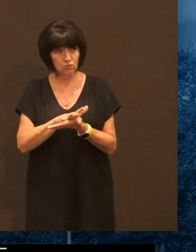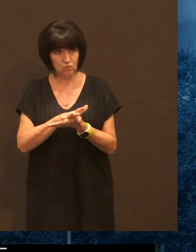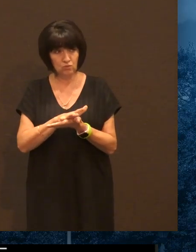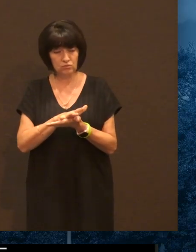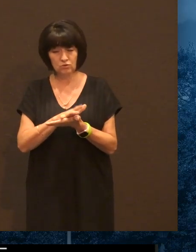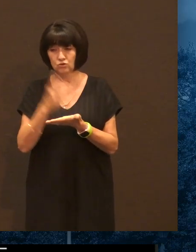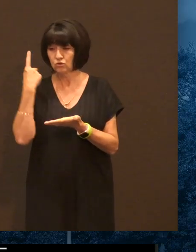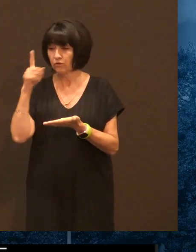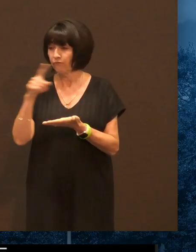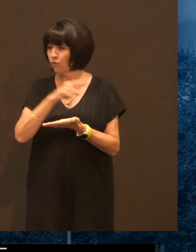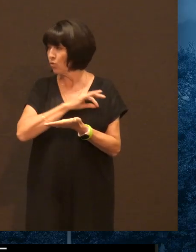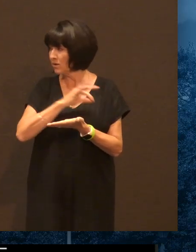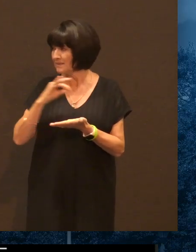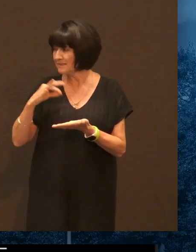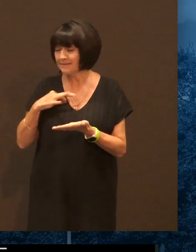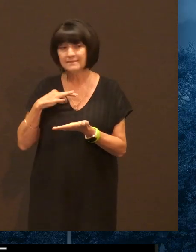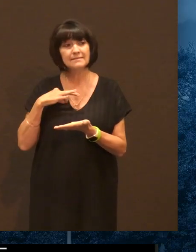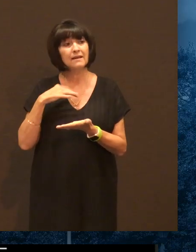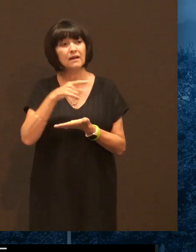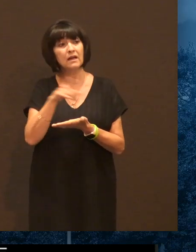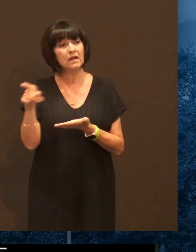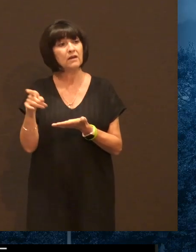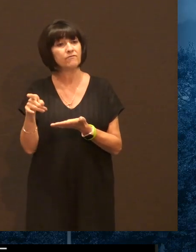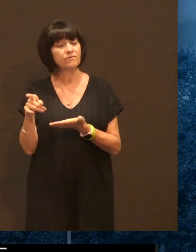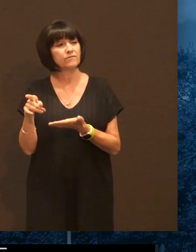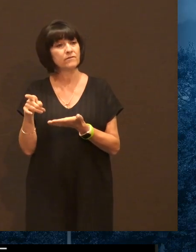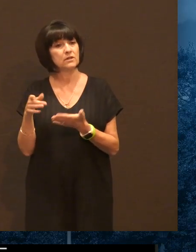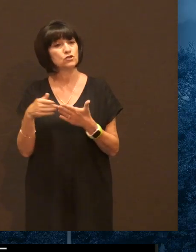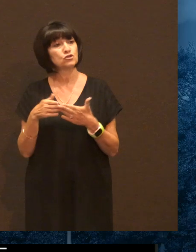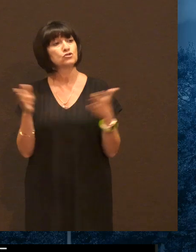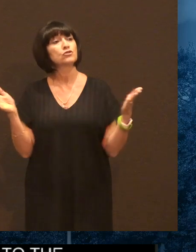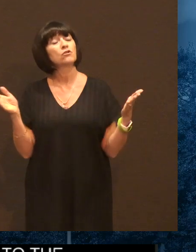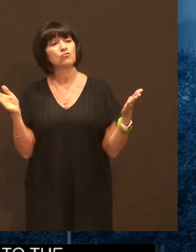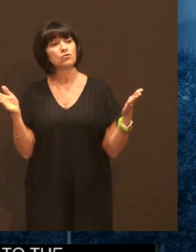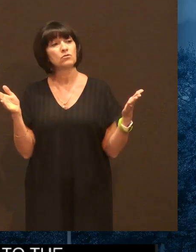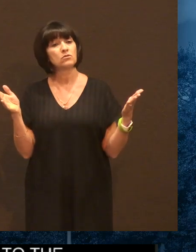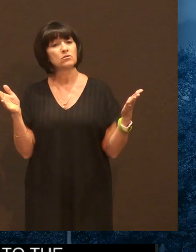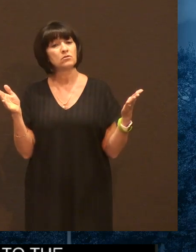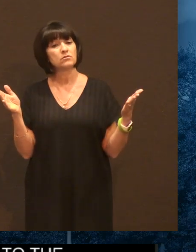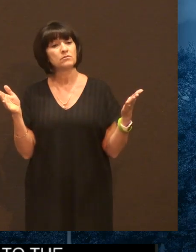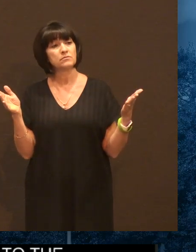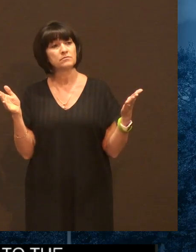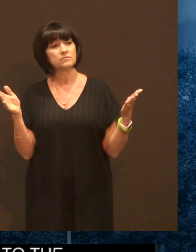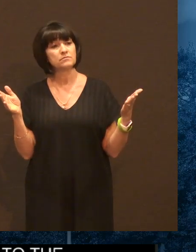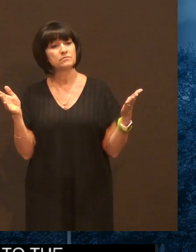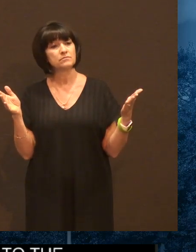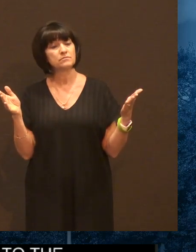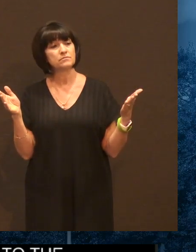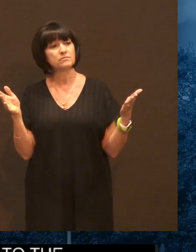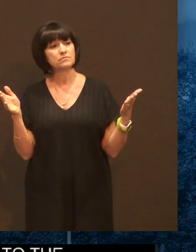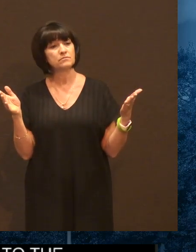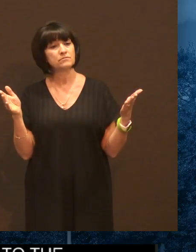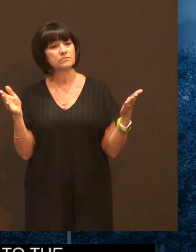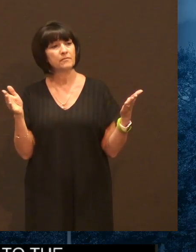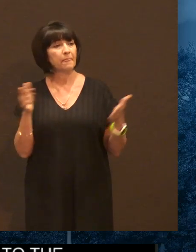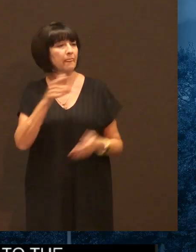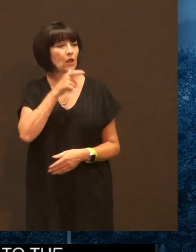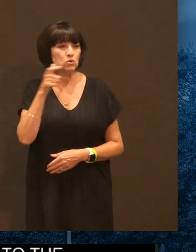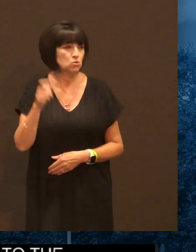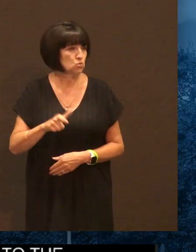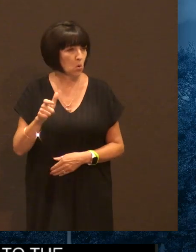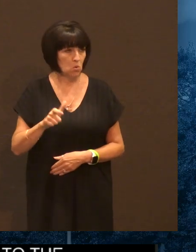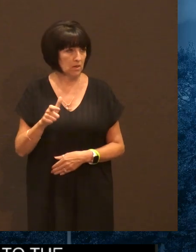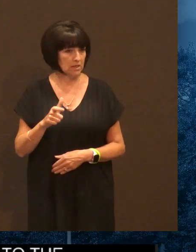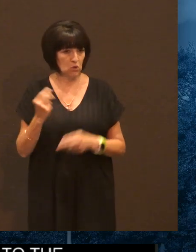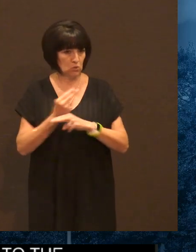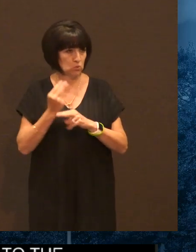for staff in general no longer is the testing that requires like abundant amounts of PPE. So